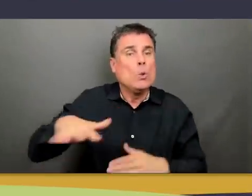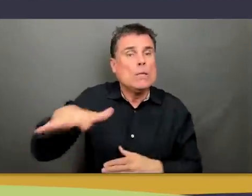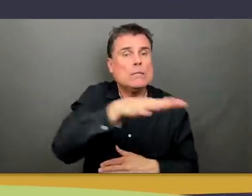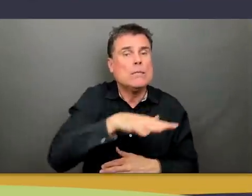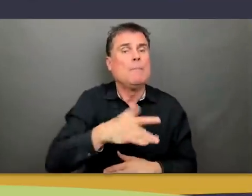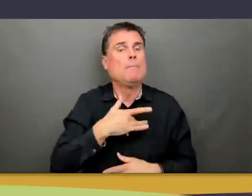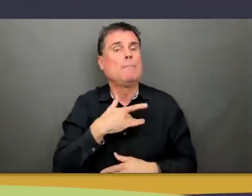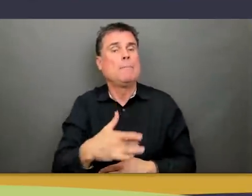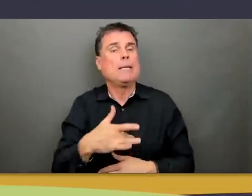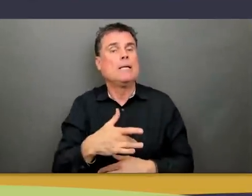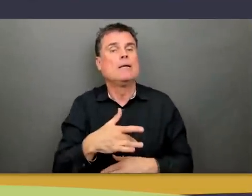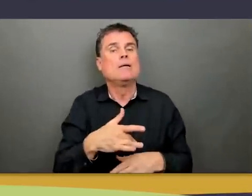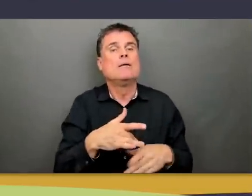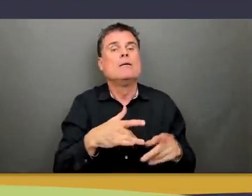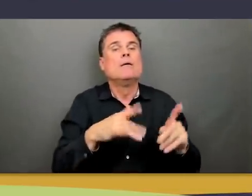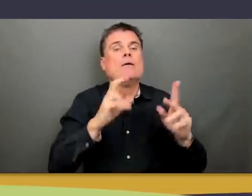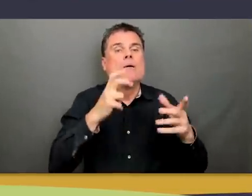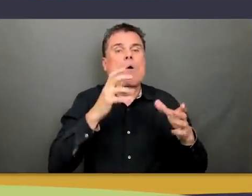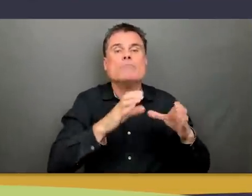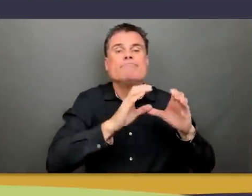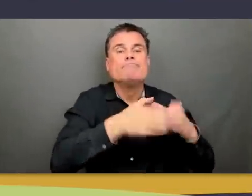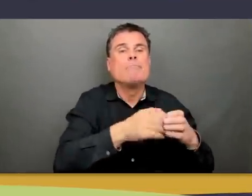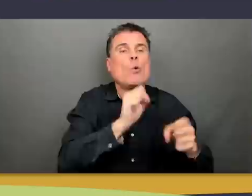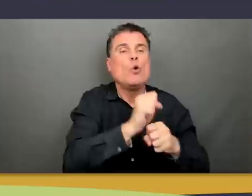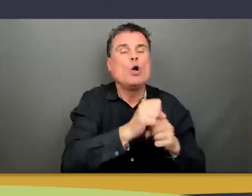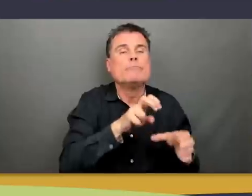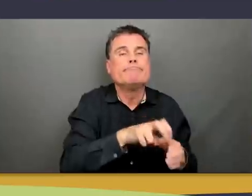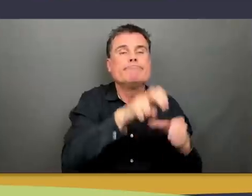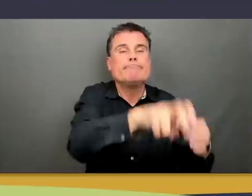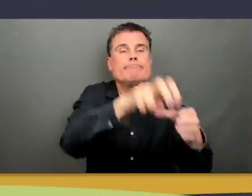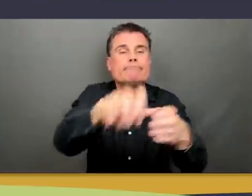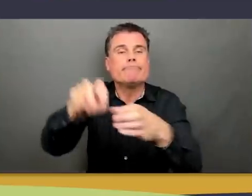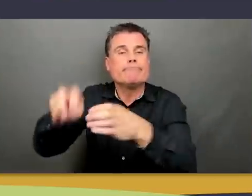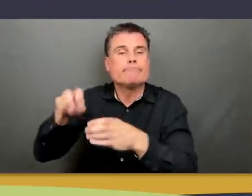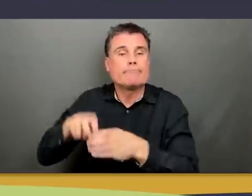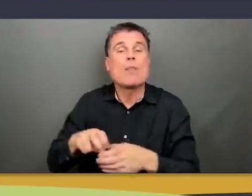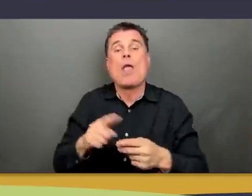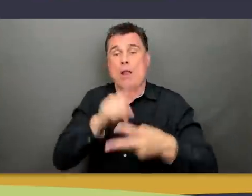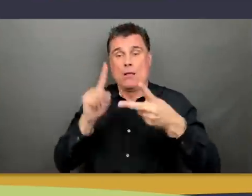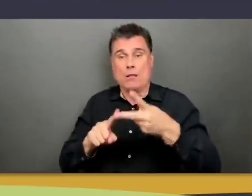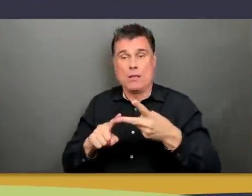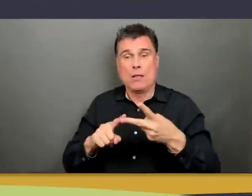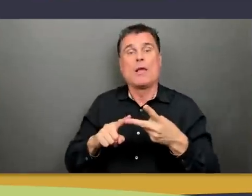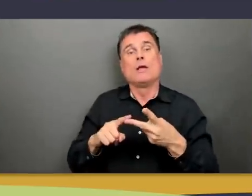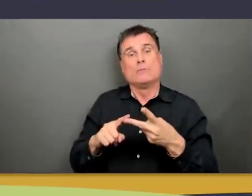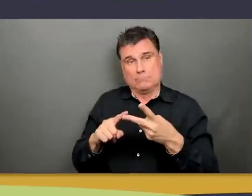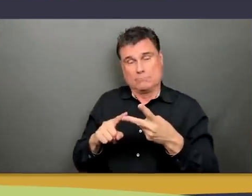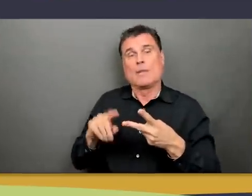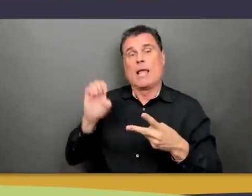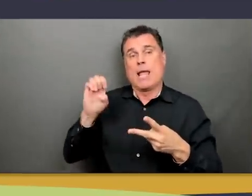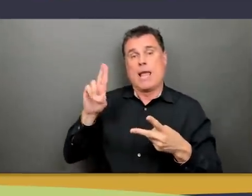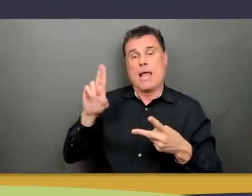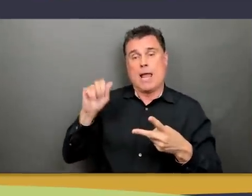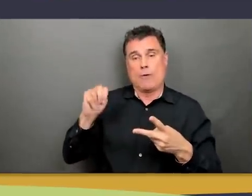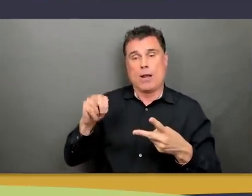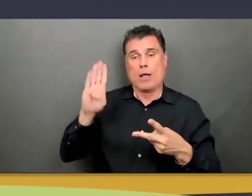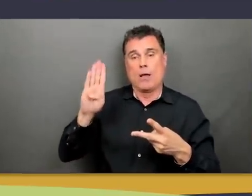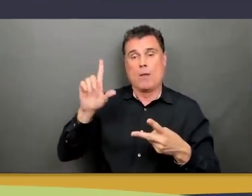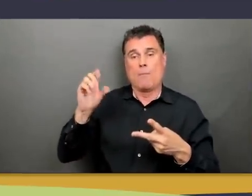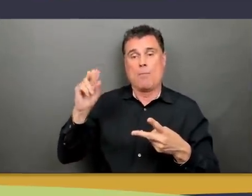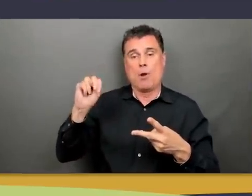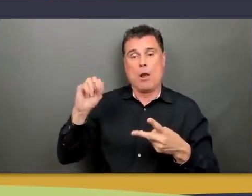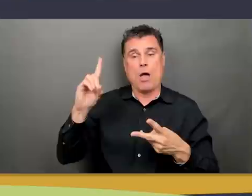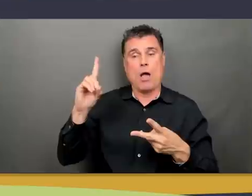Nation to build intercultural trust and address racism through the Resilience BC Anti-Racism Network. Thank you both for